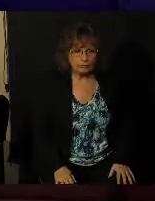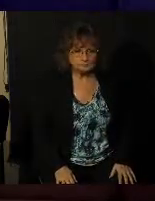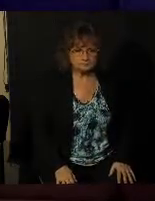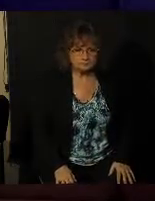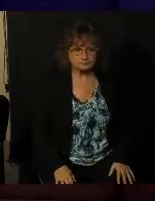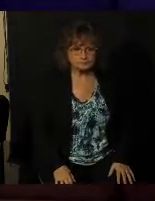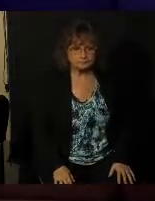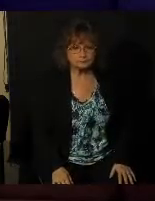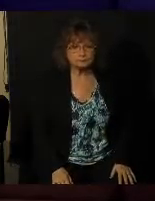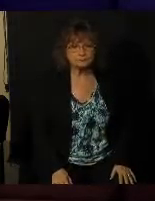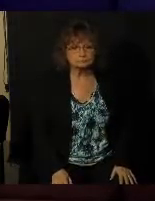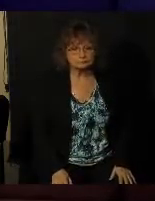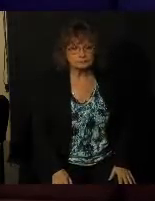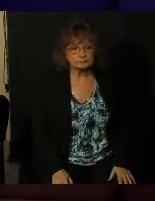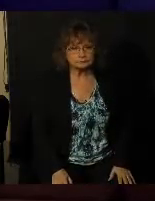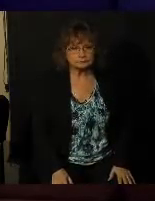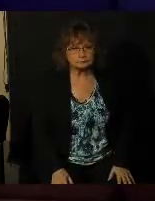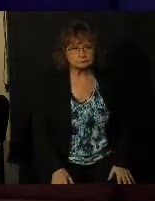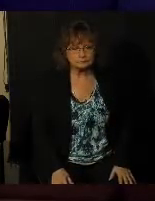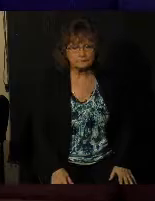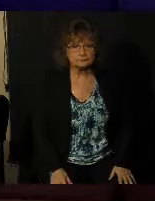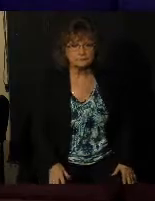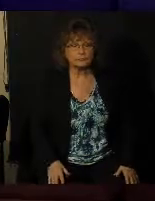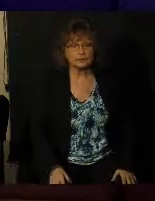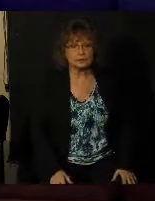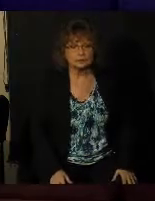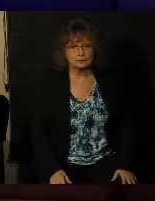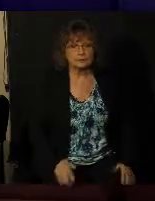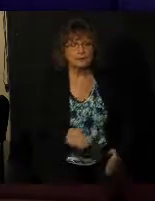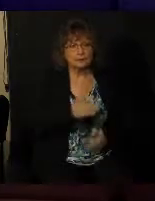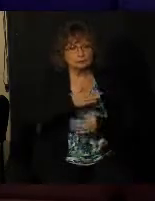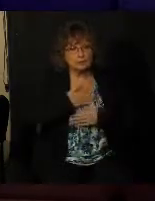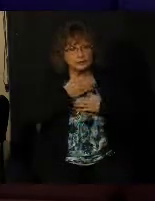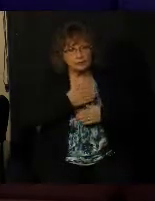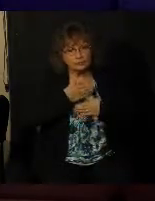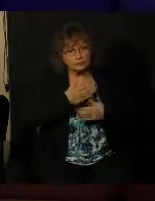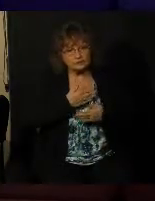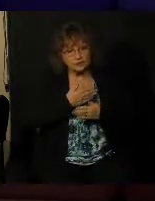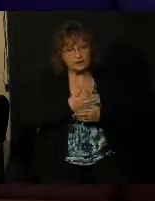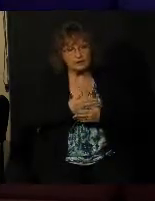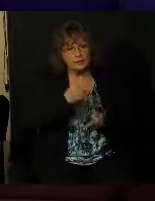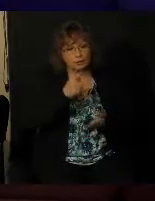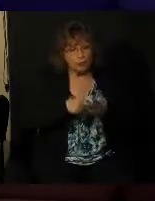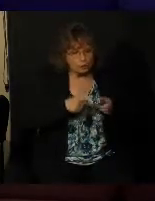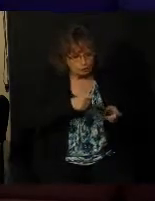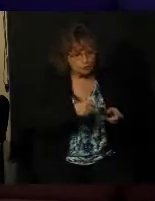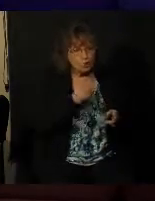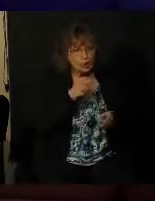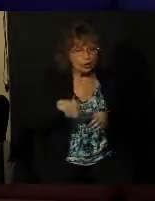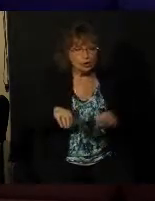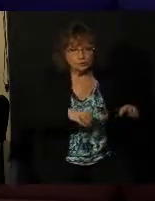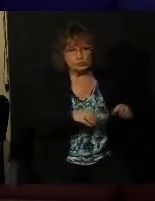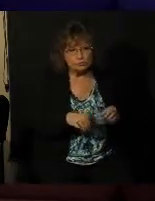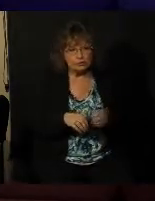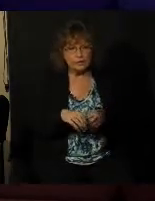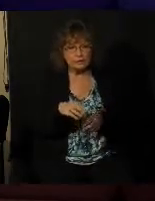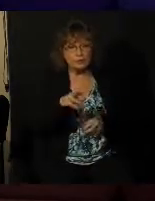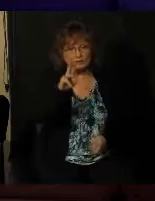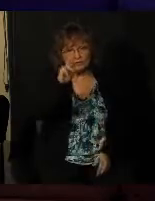We are in your court. We are appreciative for what Salem Ranch is doing. They are on the front